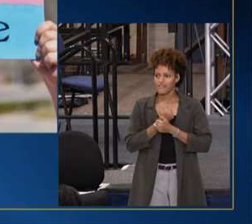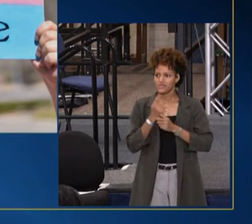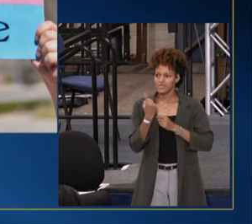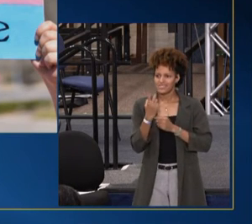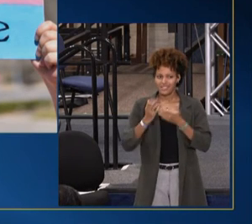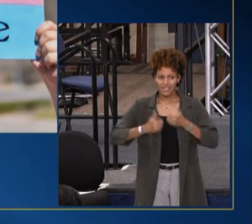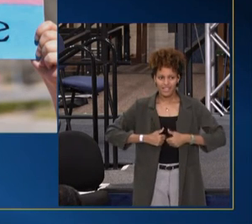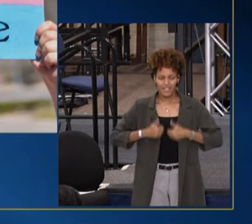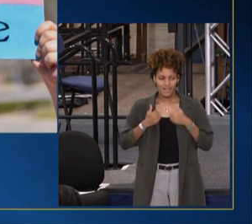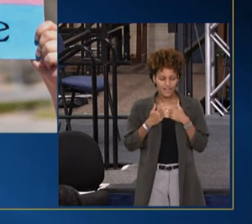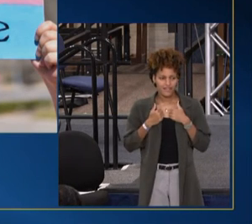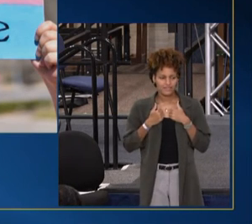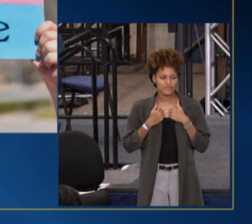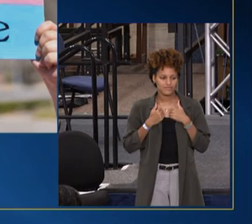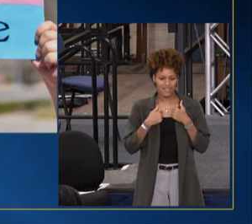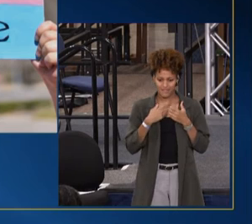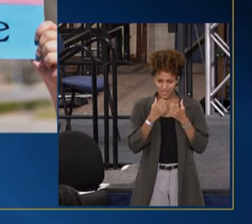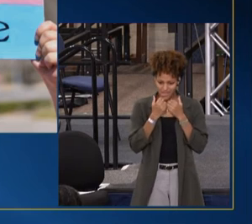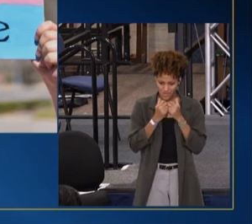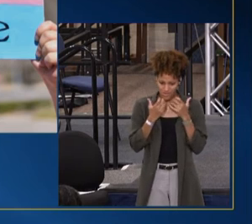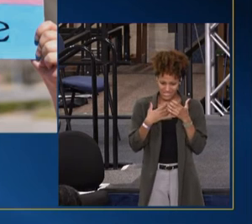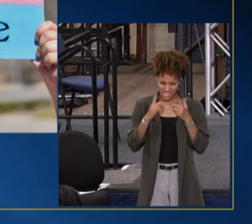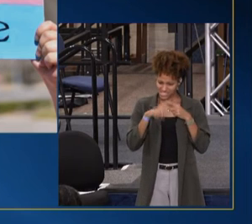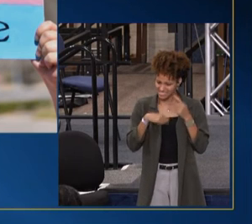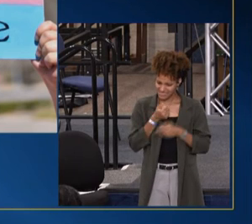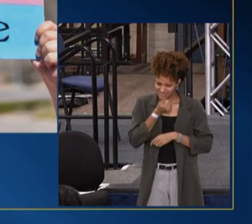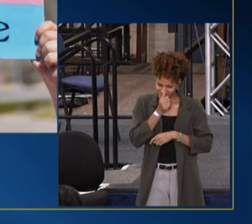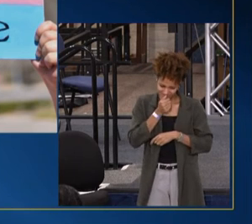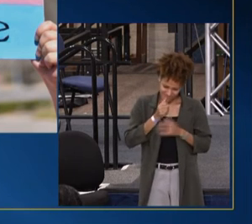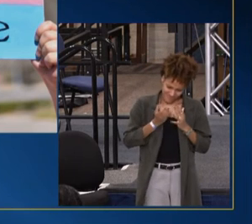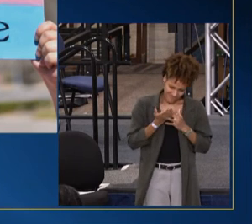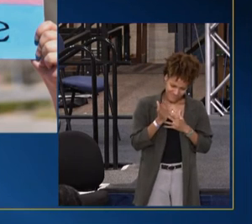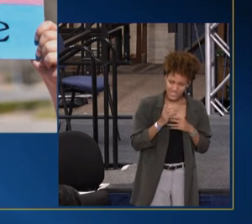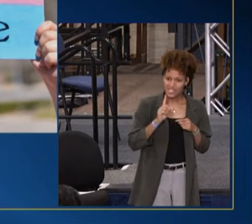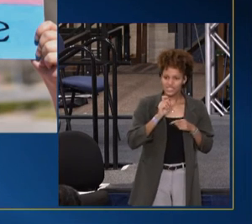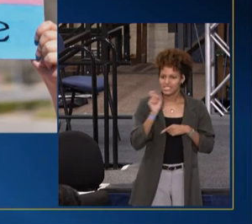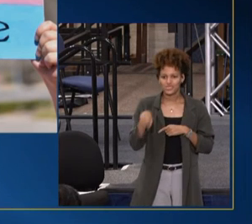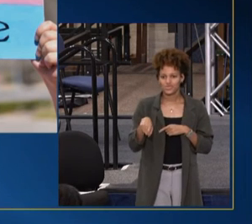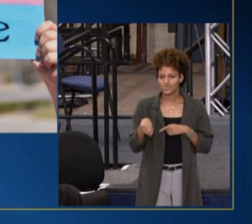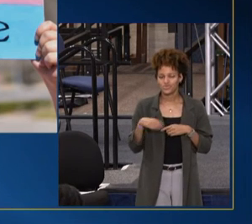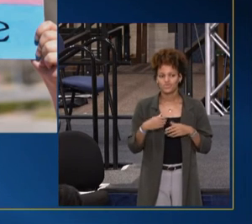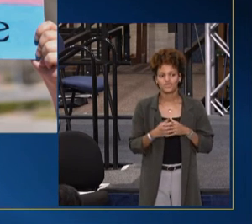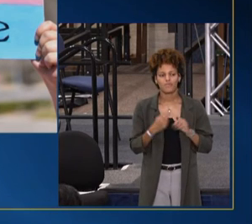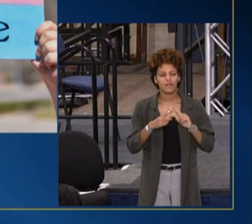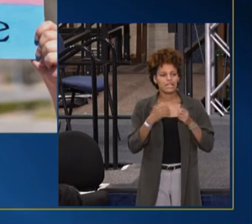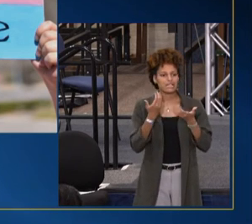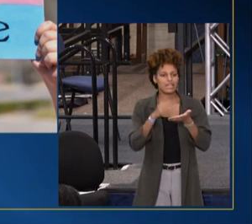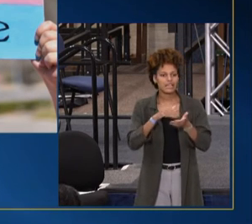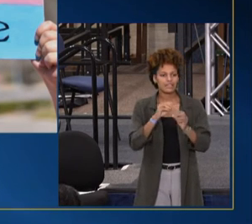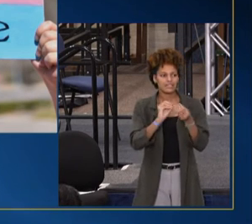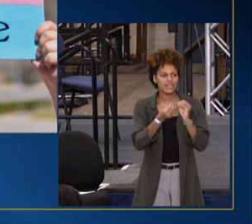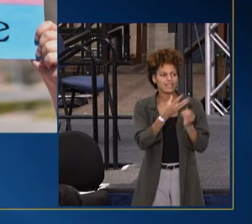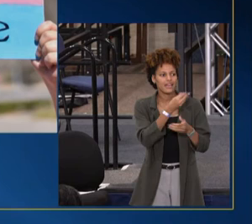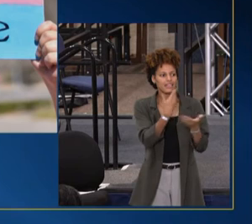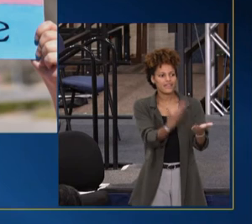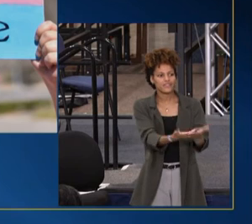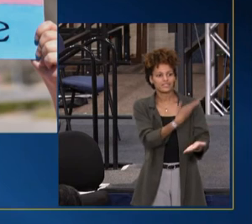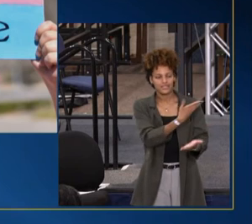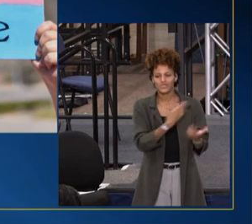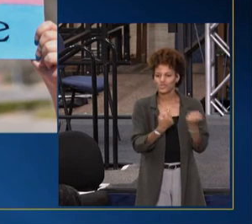and carrying too much that they should not have to muscle through, as was mentioned. And again, the data and the evidence is on our